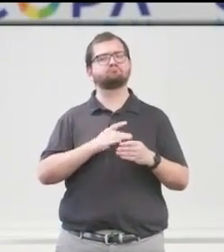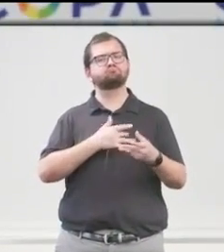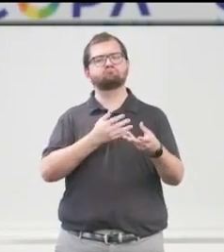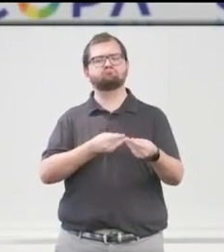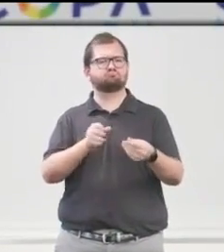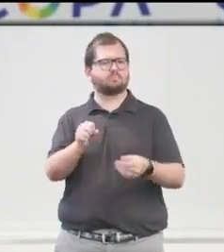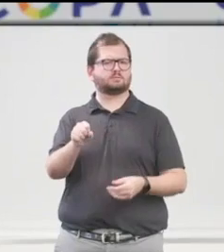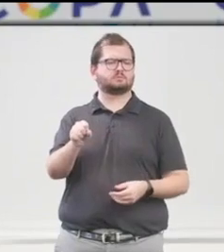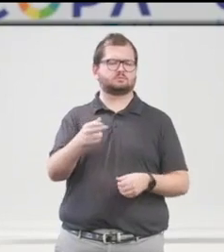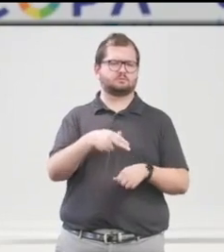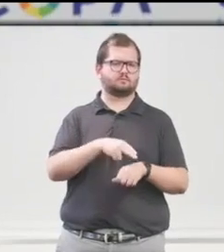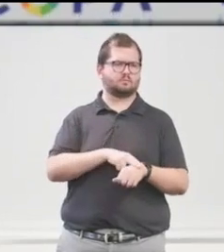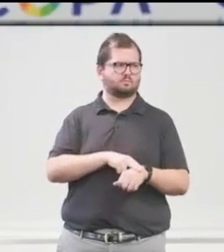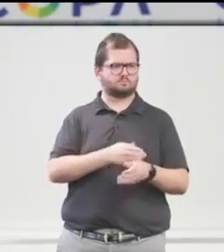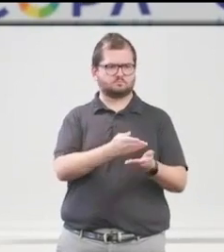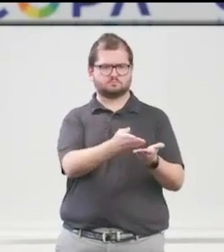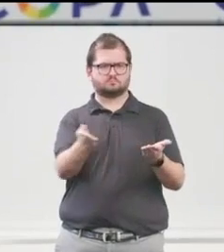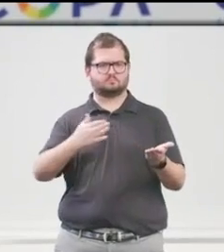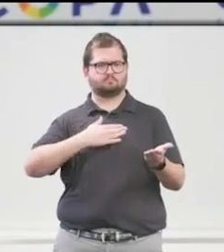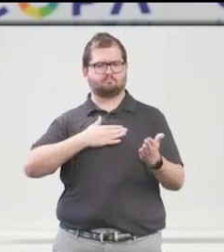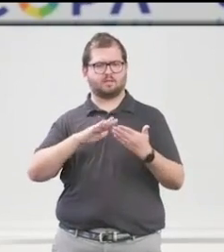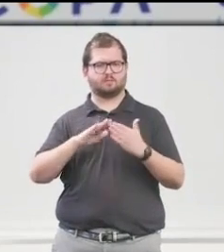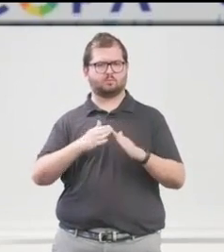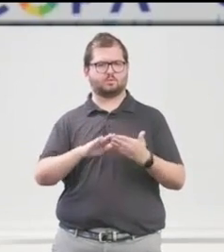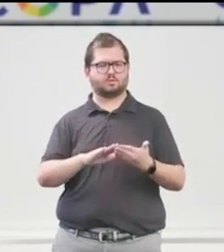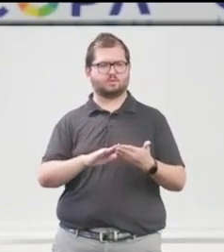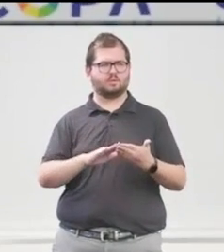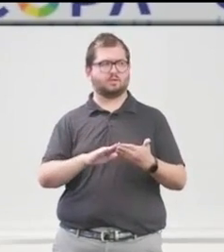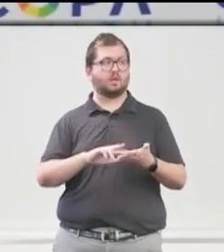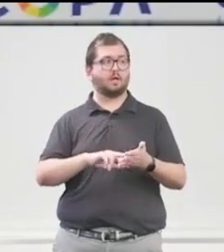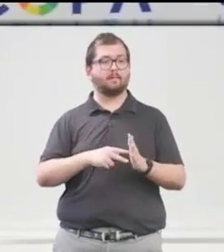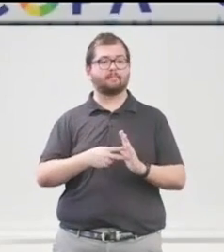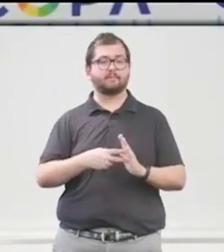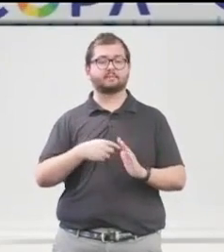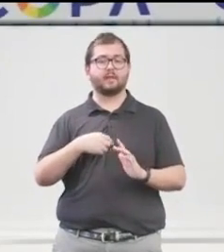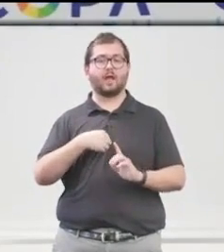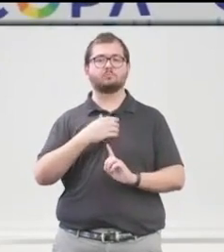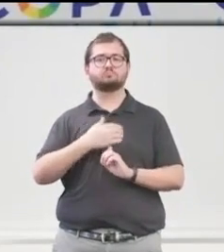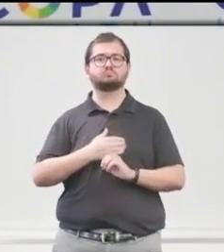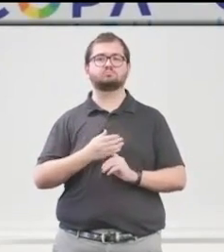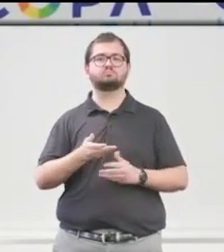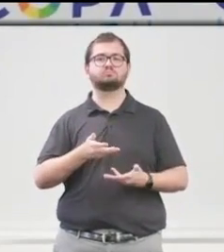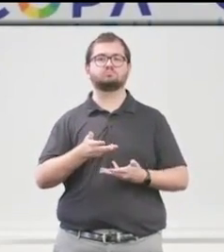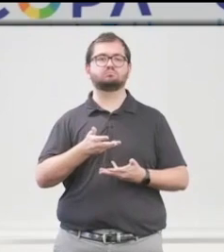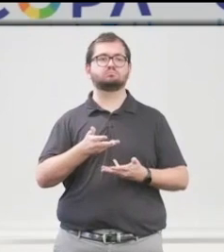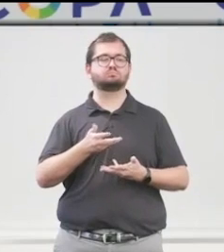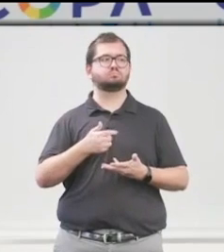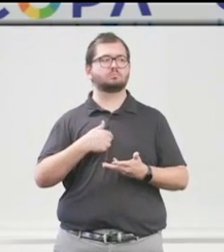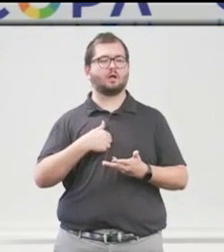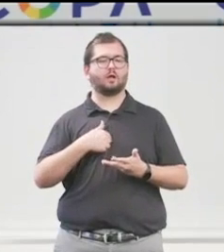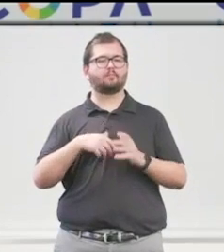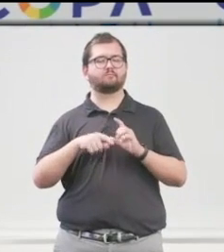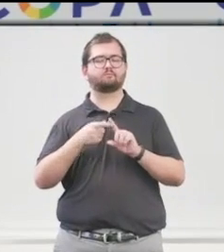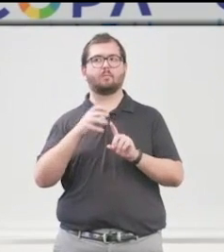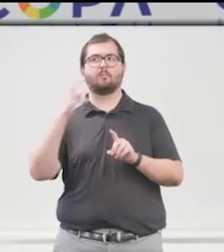of that because this is our community as well. And so we're not ones who are just sort of the outsider there, and that's the